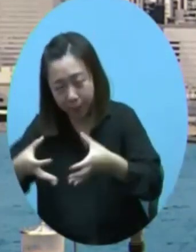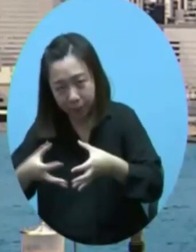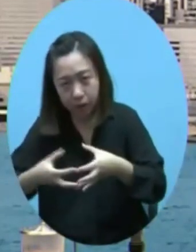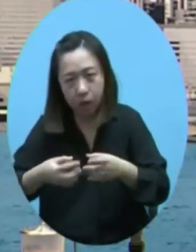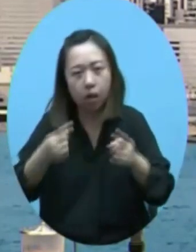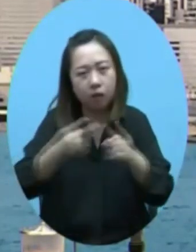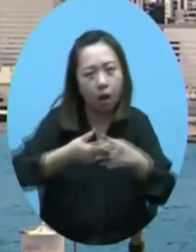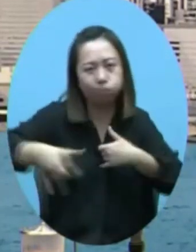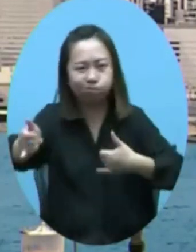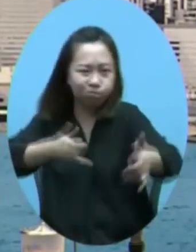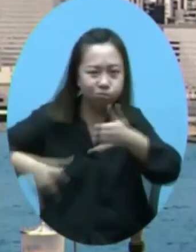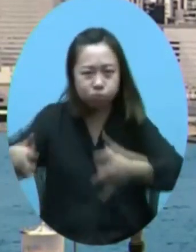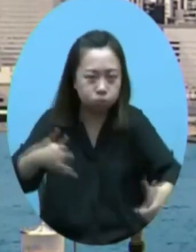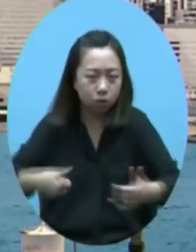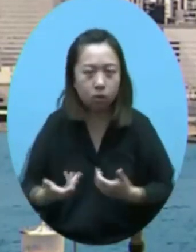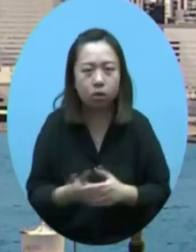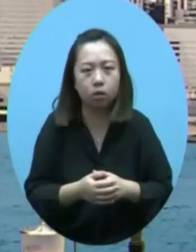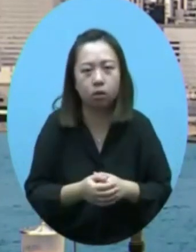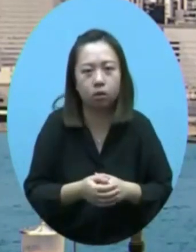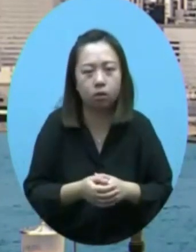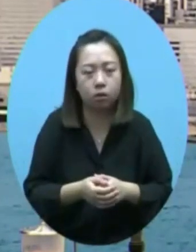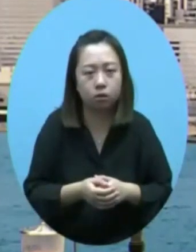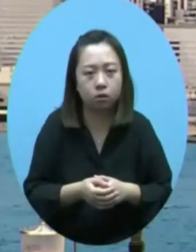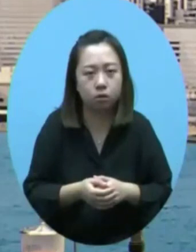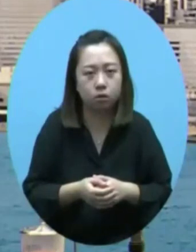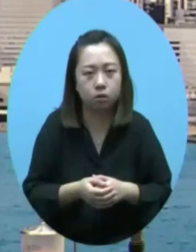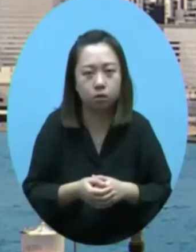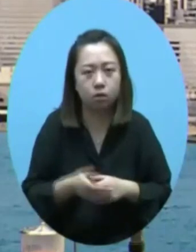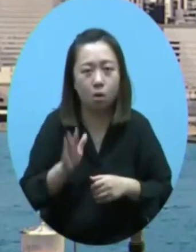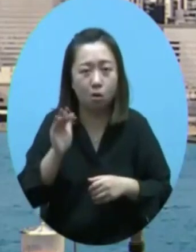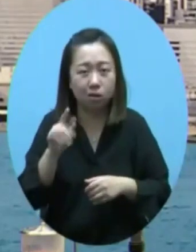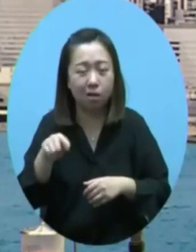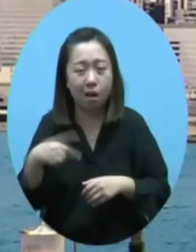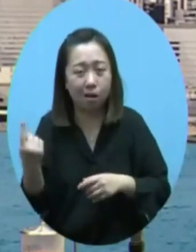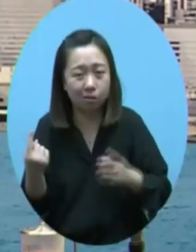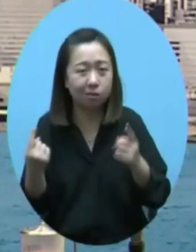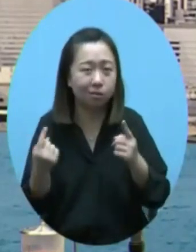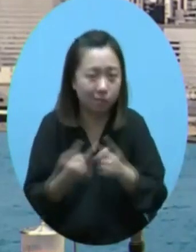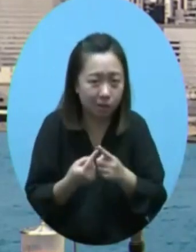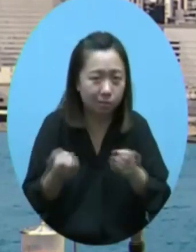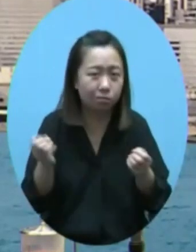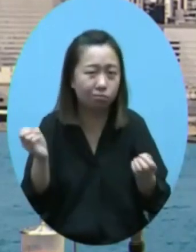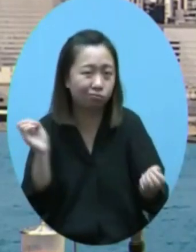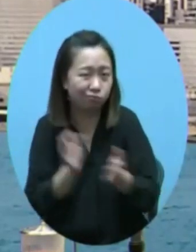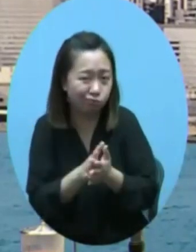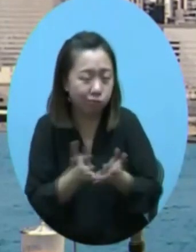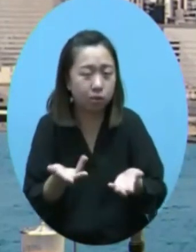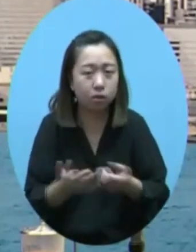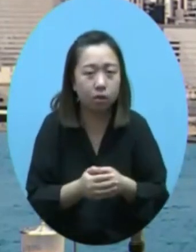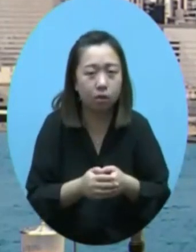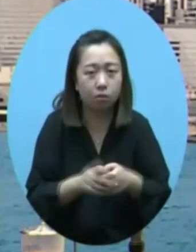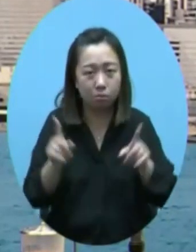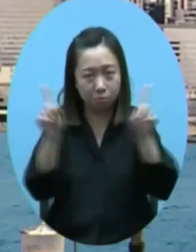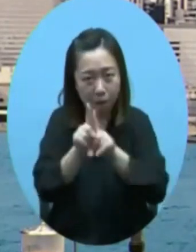get infected from other sector of the population if they are not tested at once. So we are still.